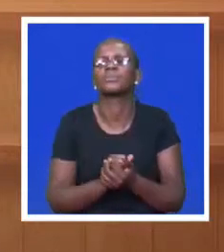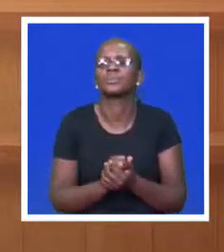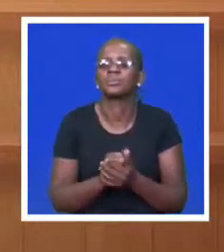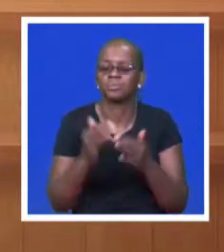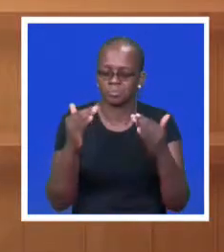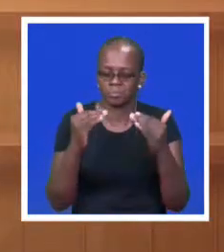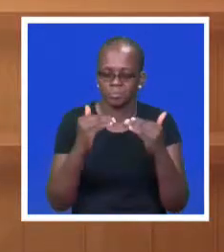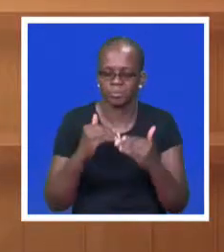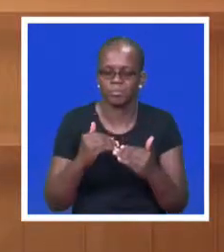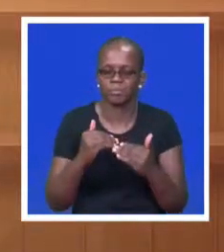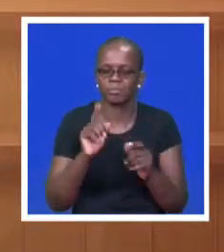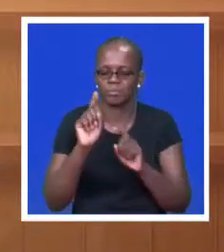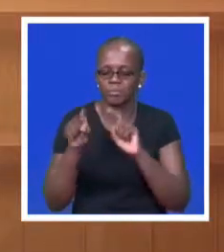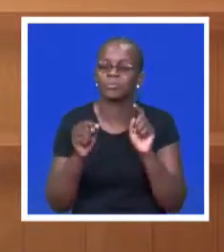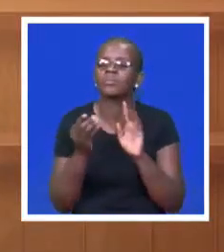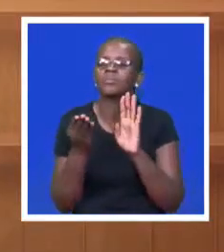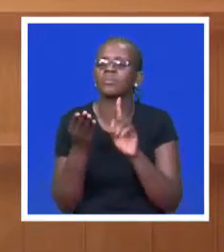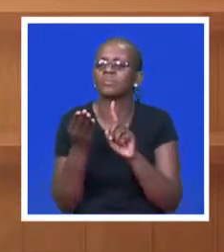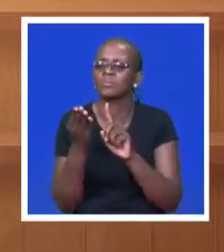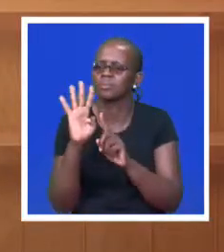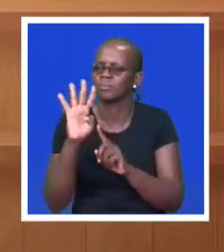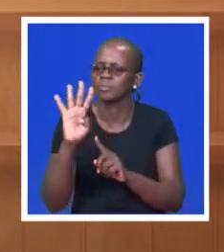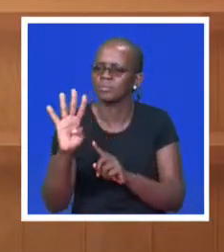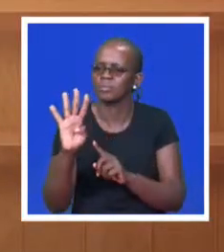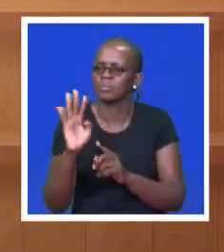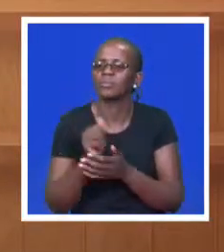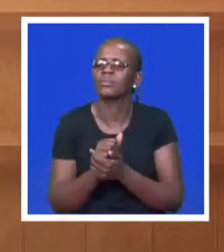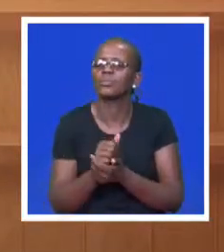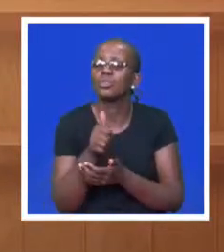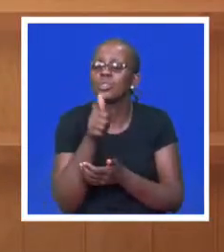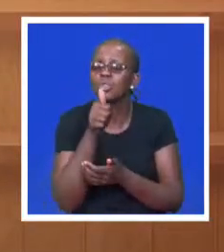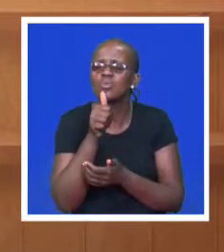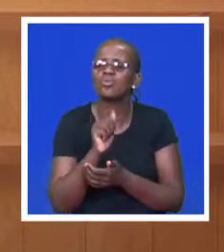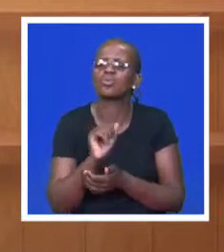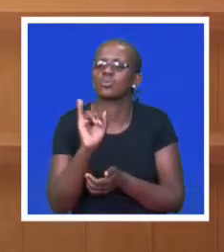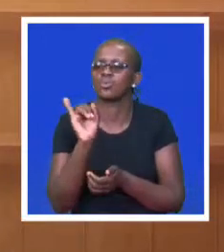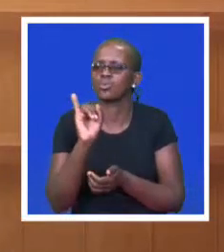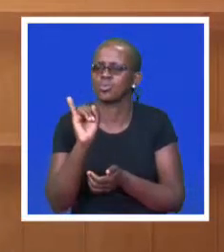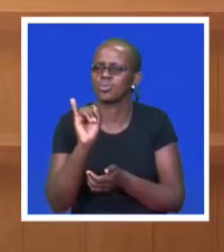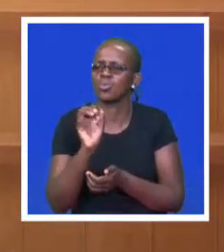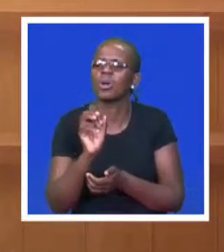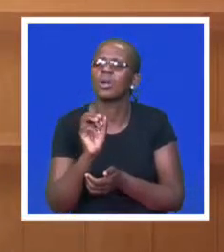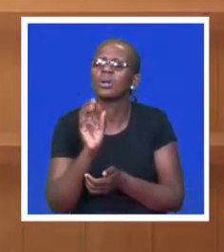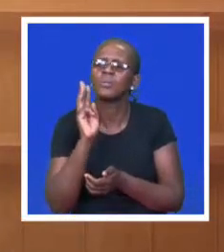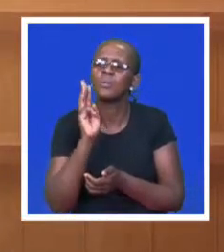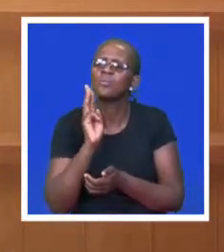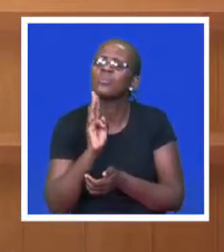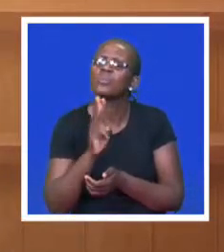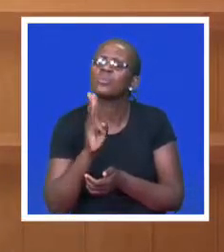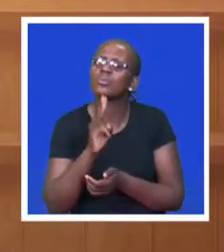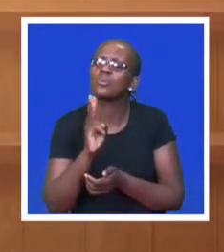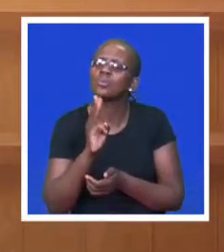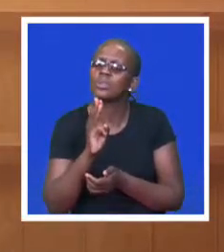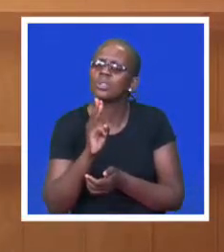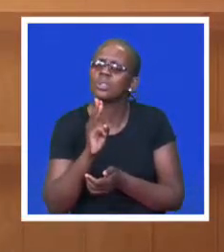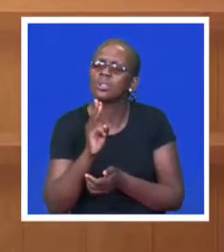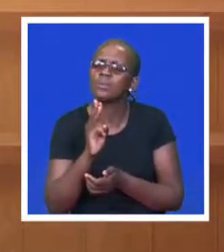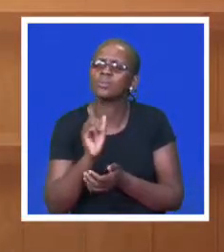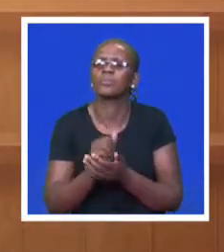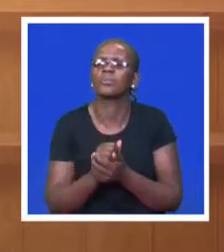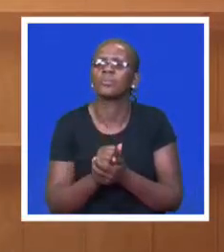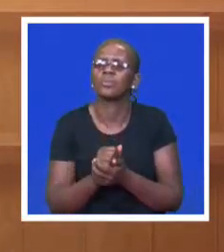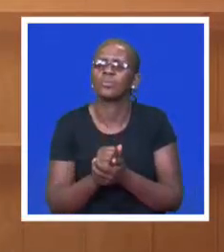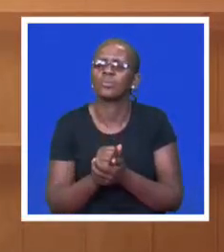number 4. Number 4 says, use one word to complete the following sentences.